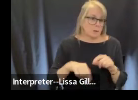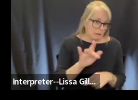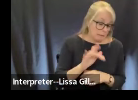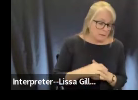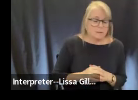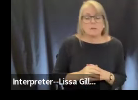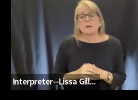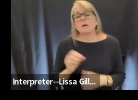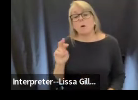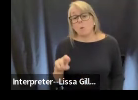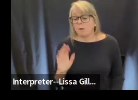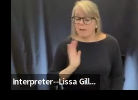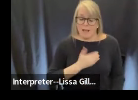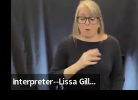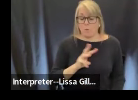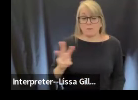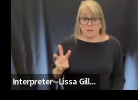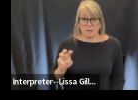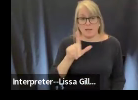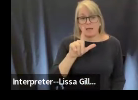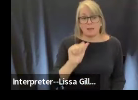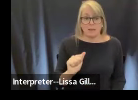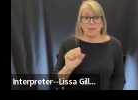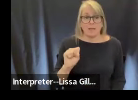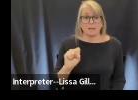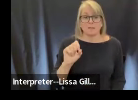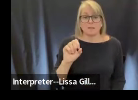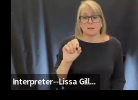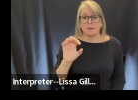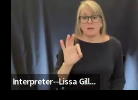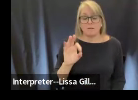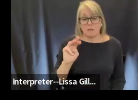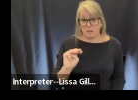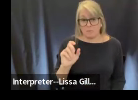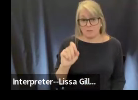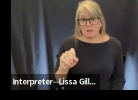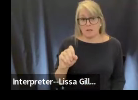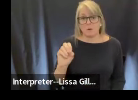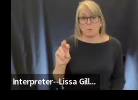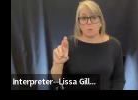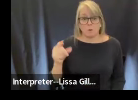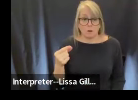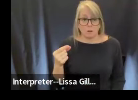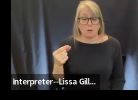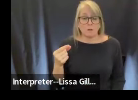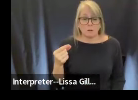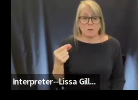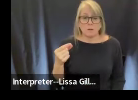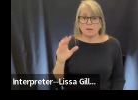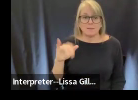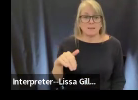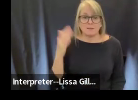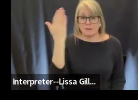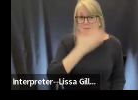can just go to our website, which is lasfm.org. And that button you see there, that graphic on the left, is right on the front page. You can click